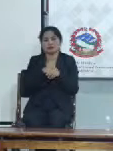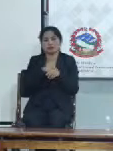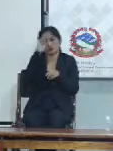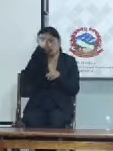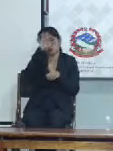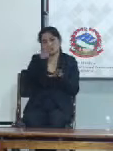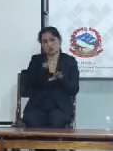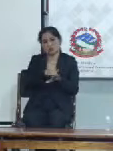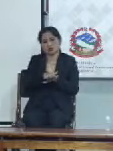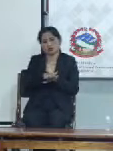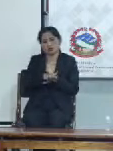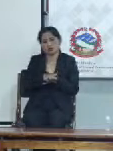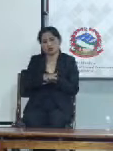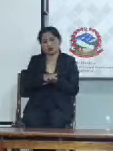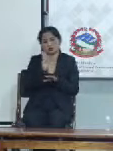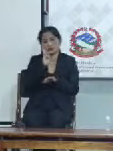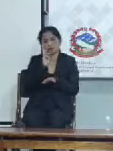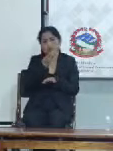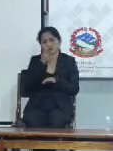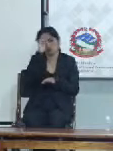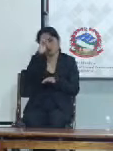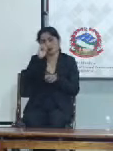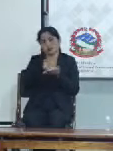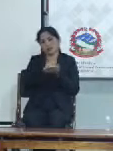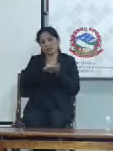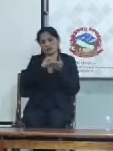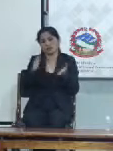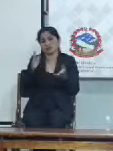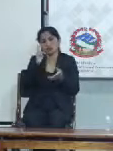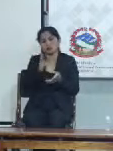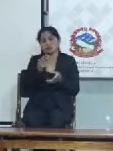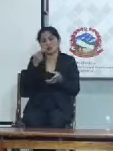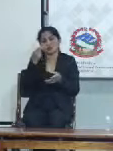are broadcasted or circulated.